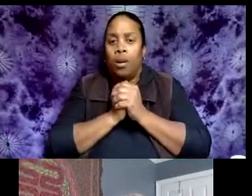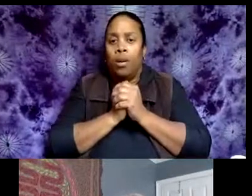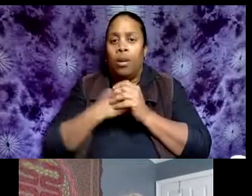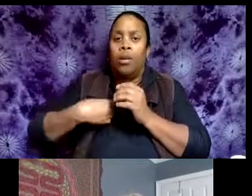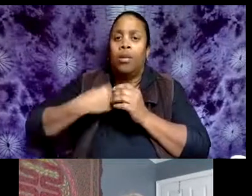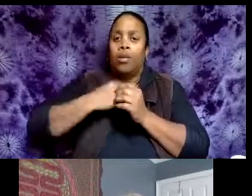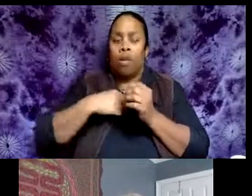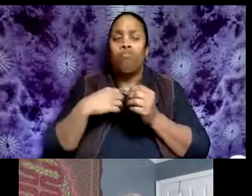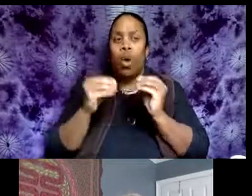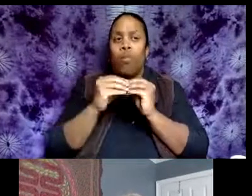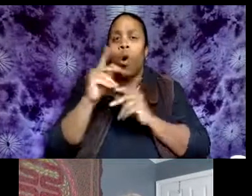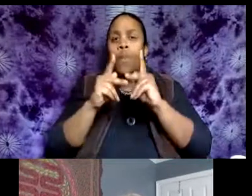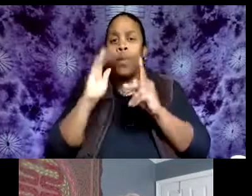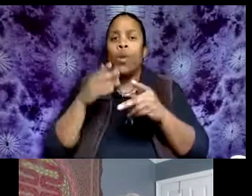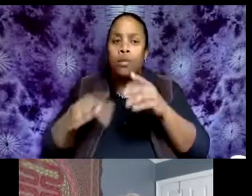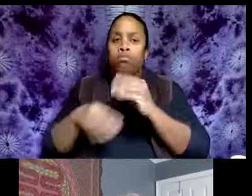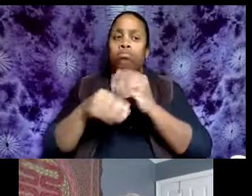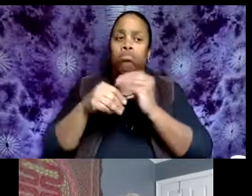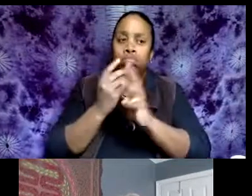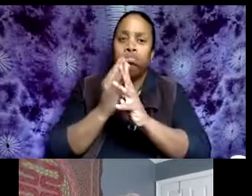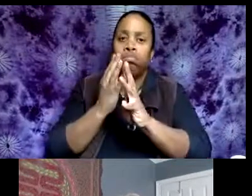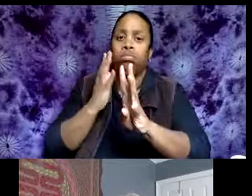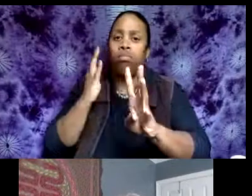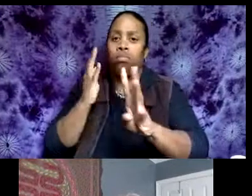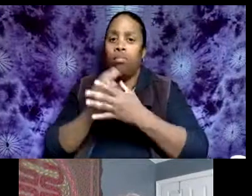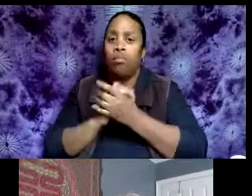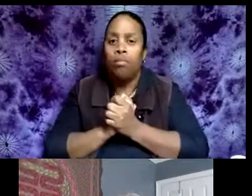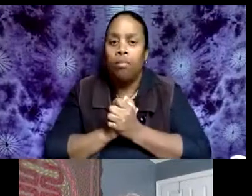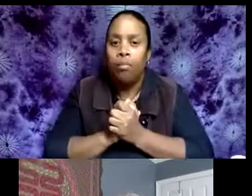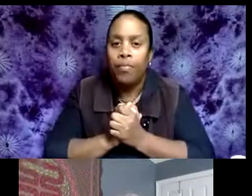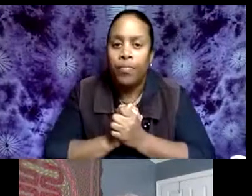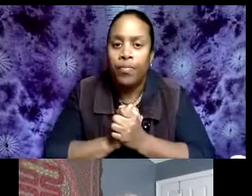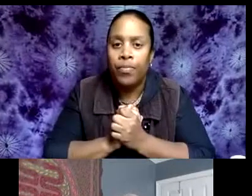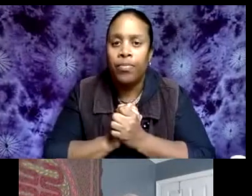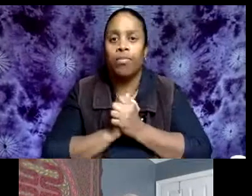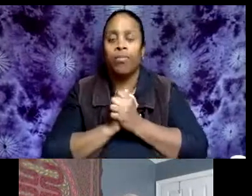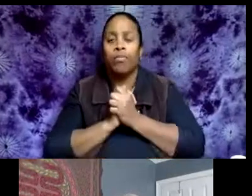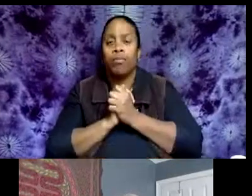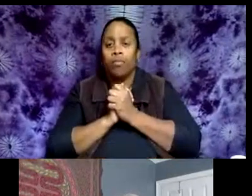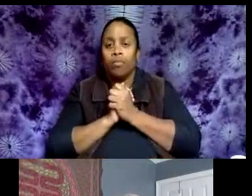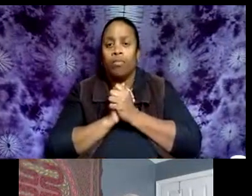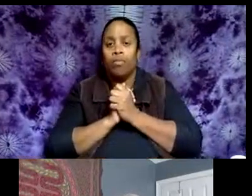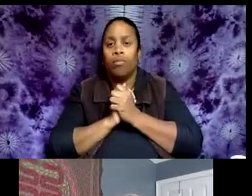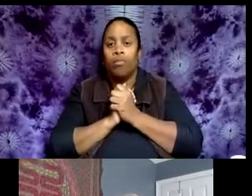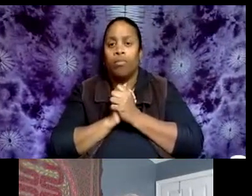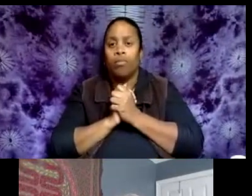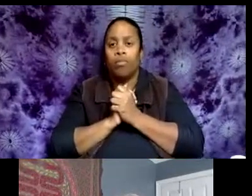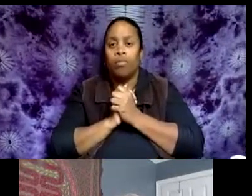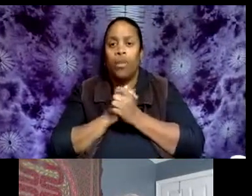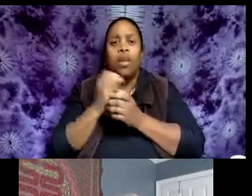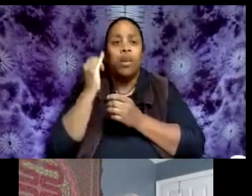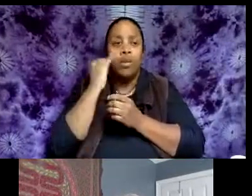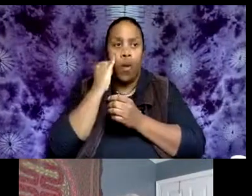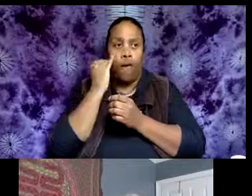line. Lately, our panels have been very full and we've been running out of space to answer all the questions. So if you know you want to ask a question, I encourage you to get in